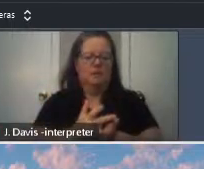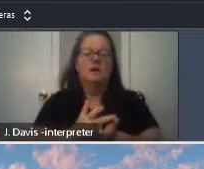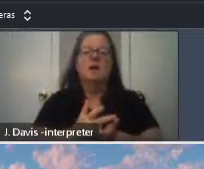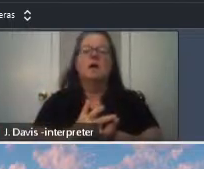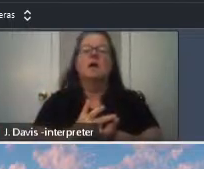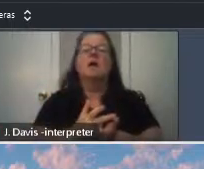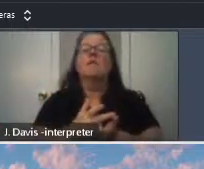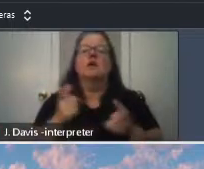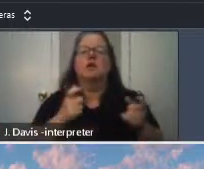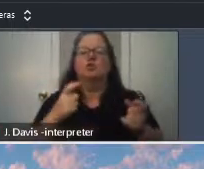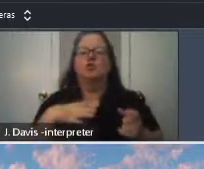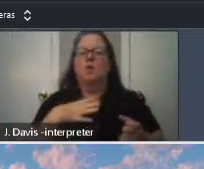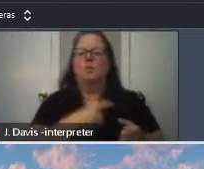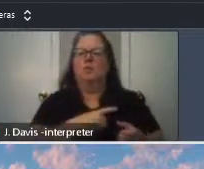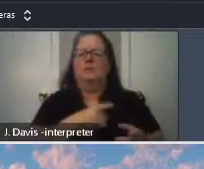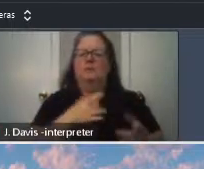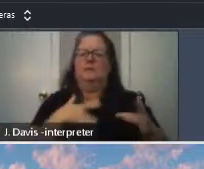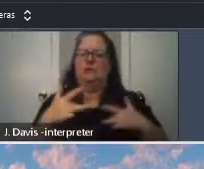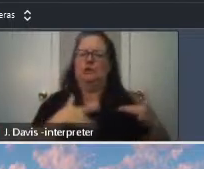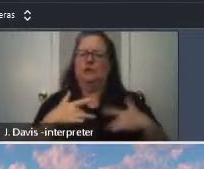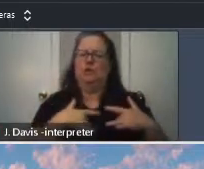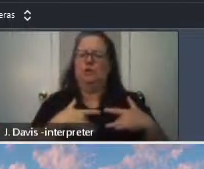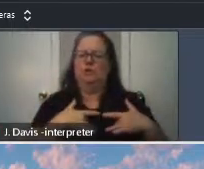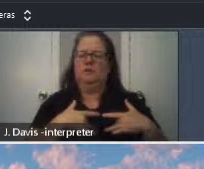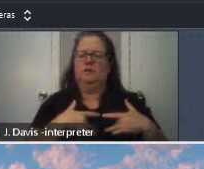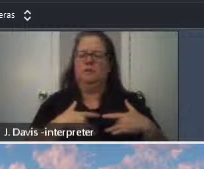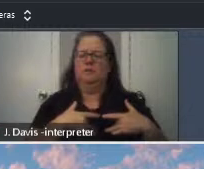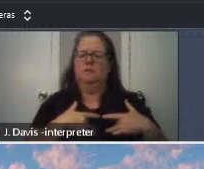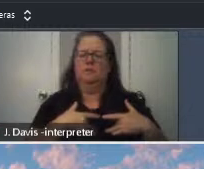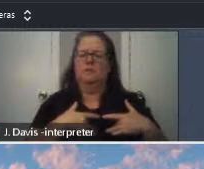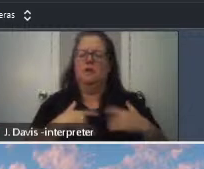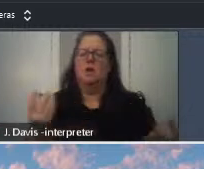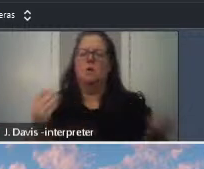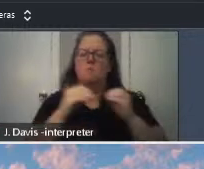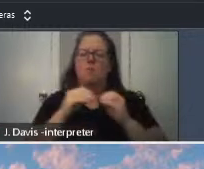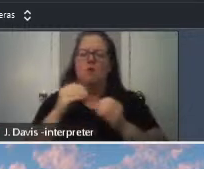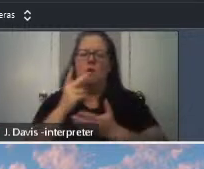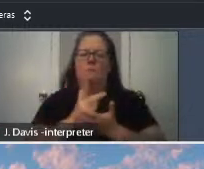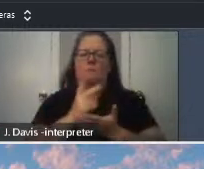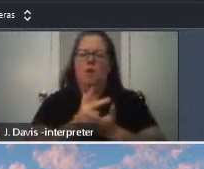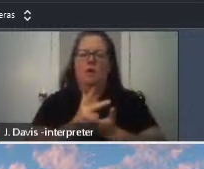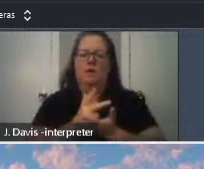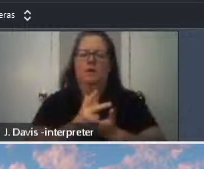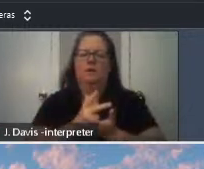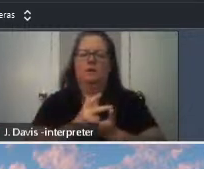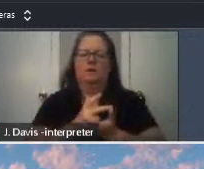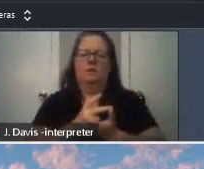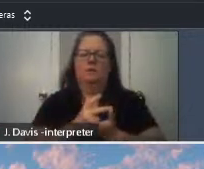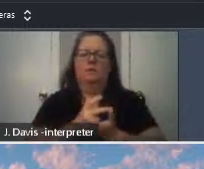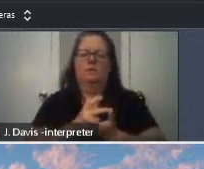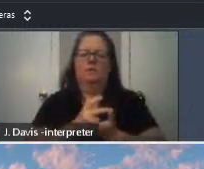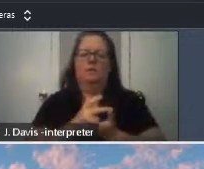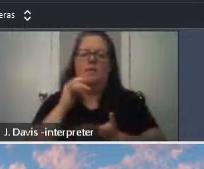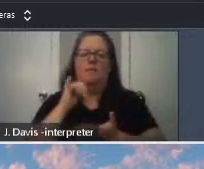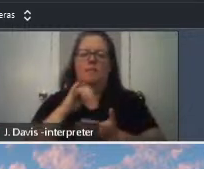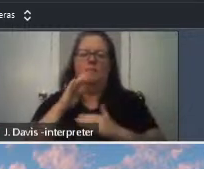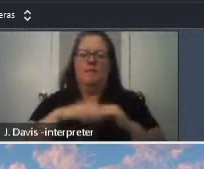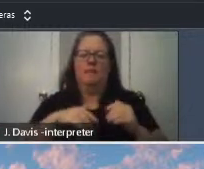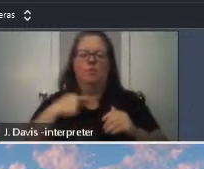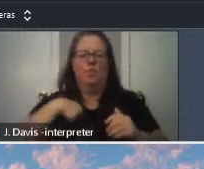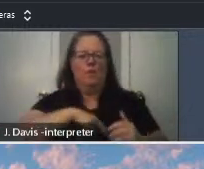little concerned about the possibility of there being more parking than ought to be on the street. But other than